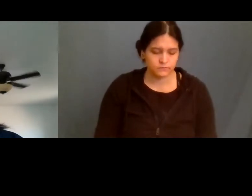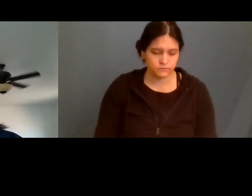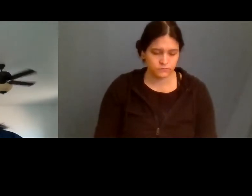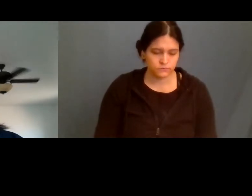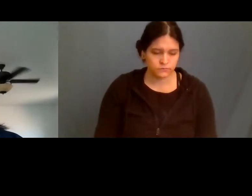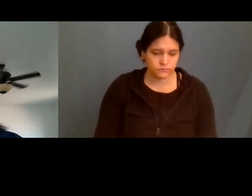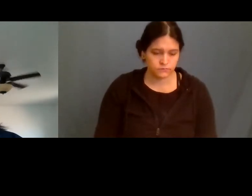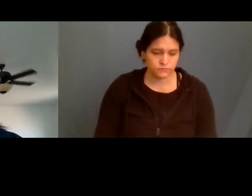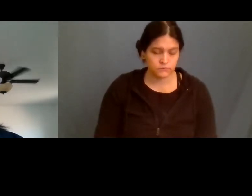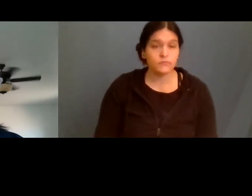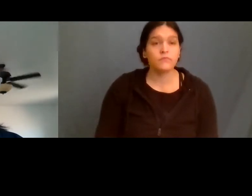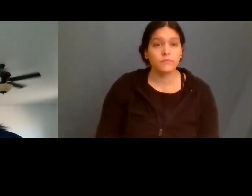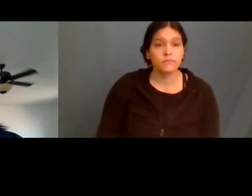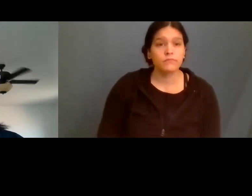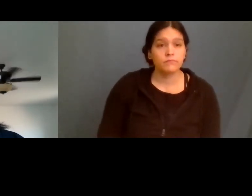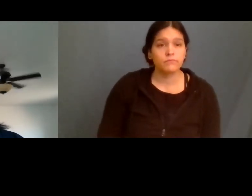Mini meal grandson.